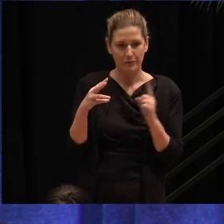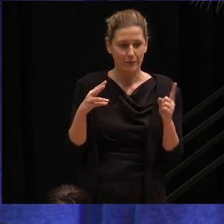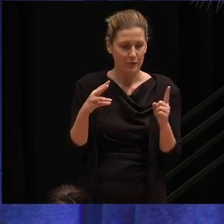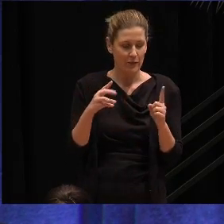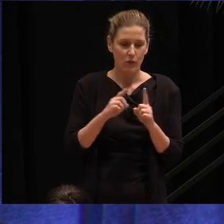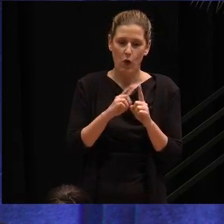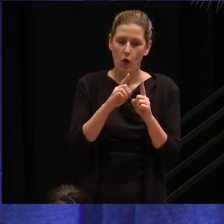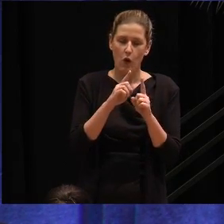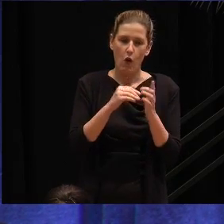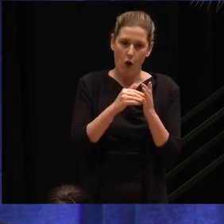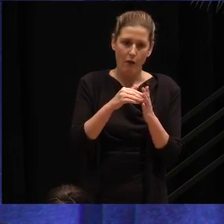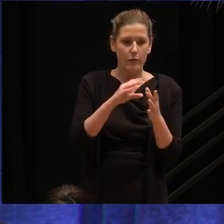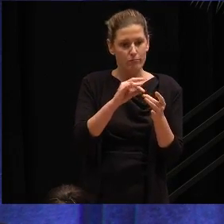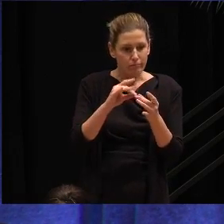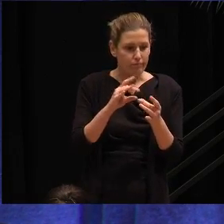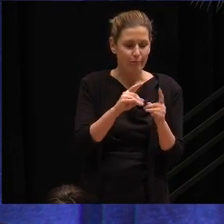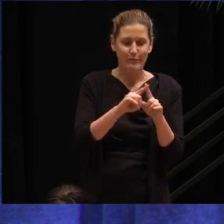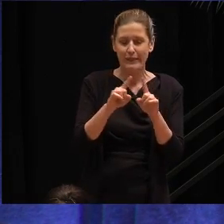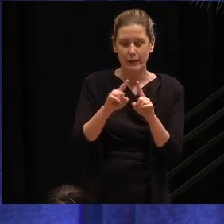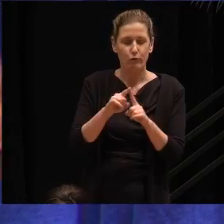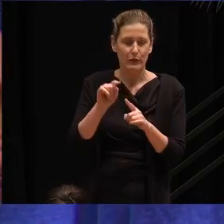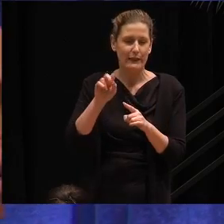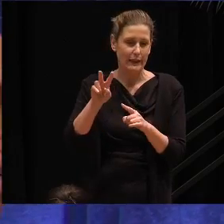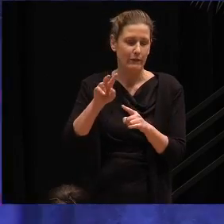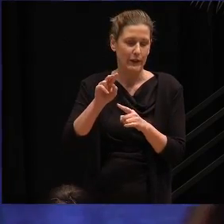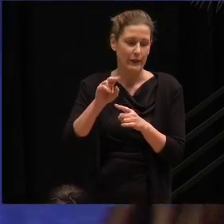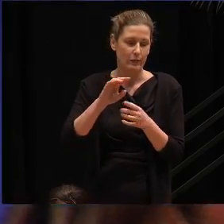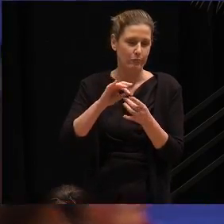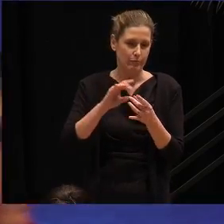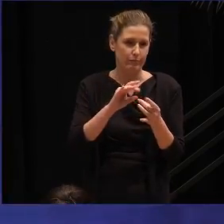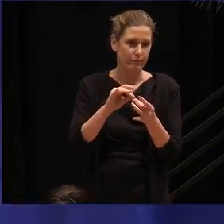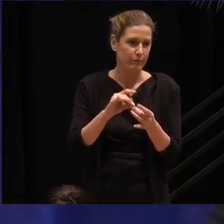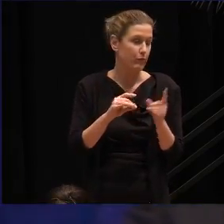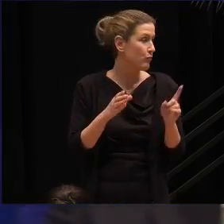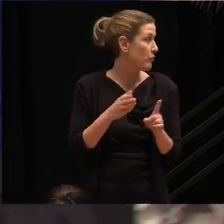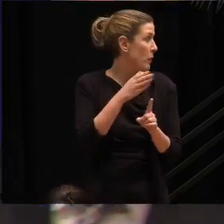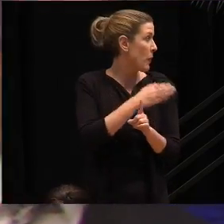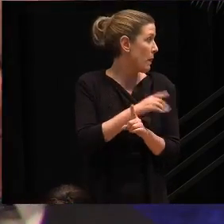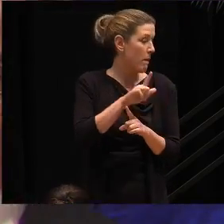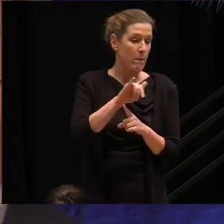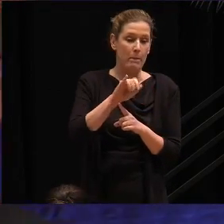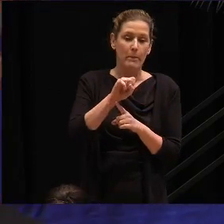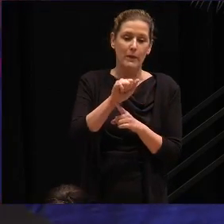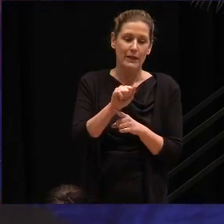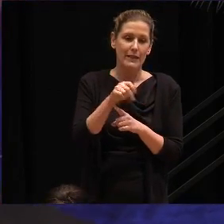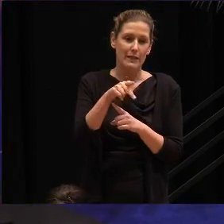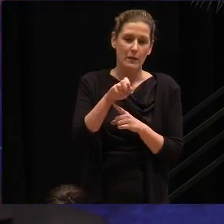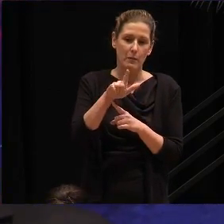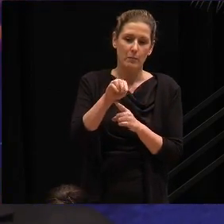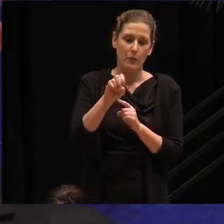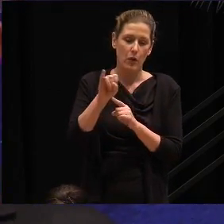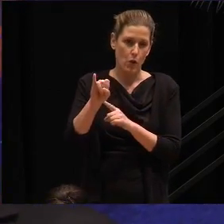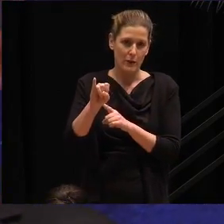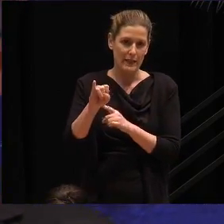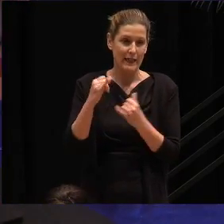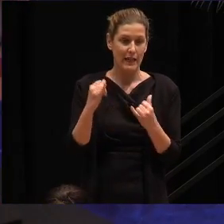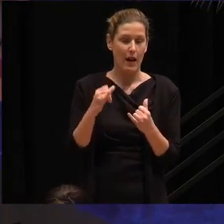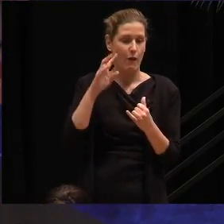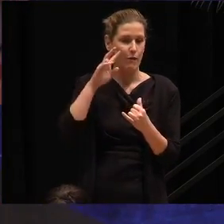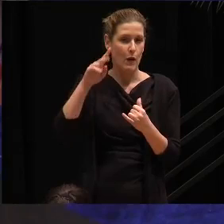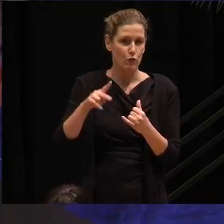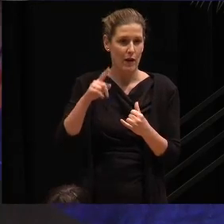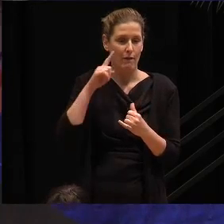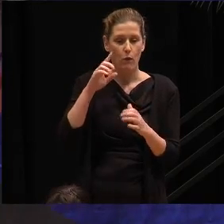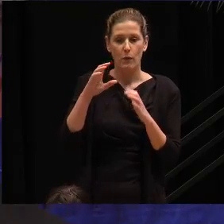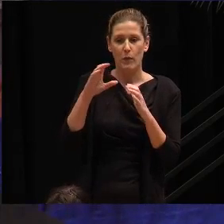often commented in the media. On my left is Lisa Pelosi. presently the Vice President